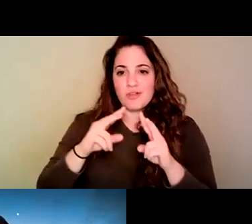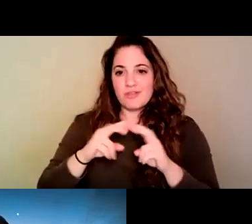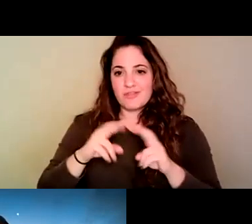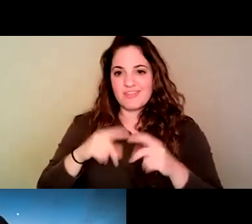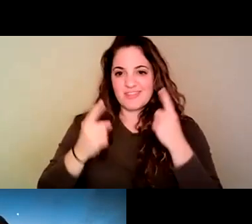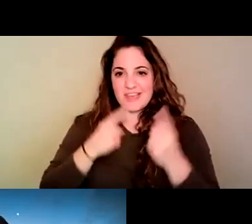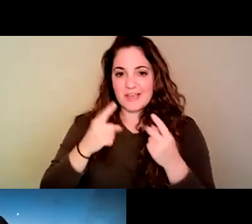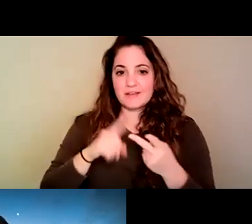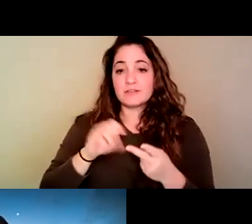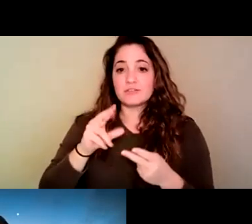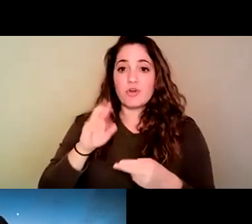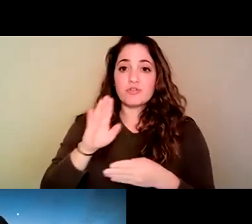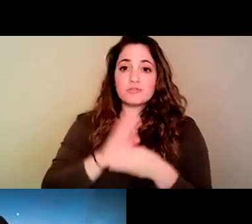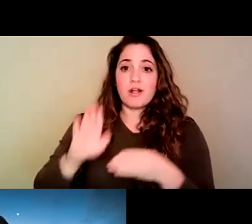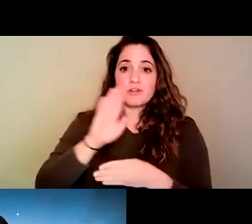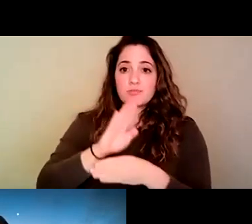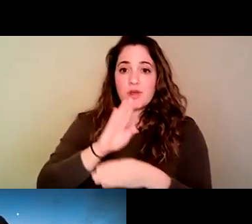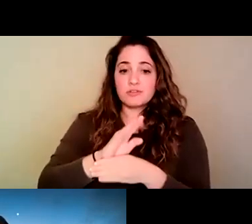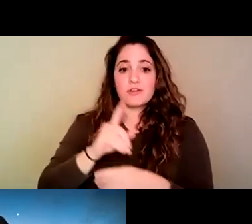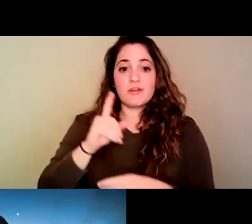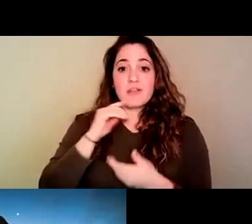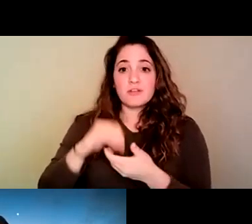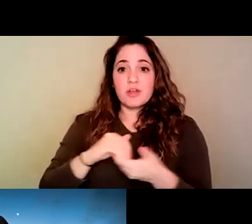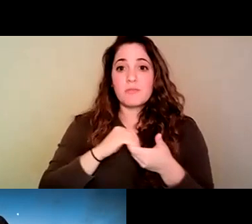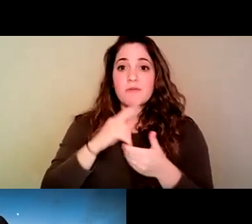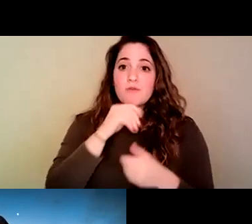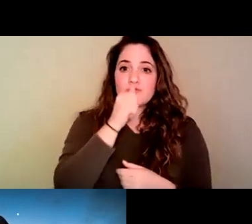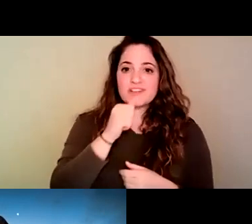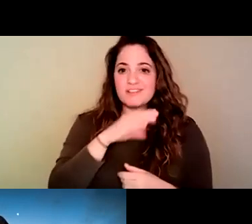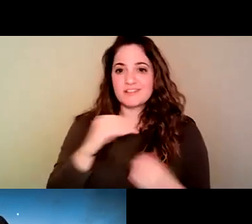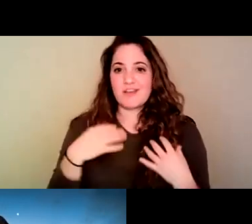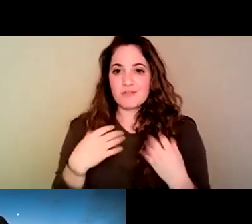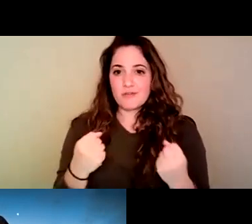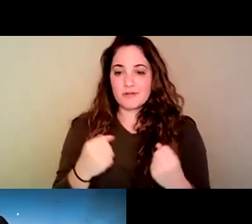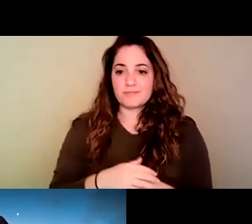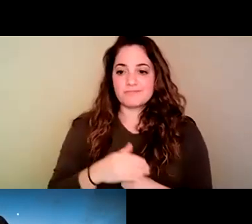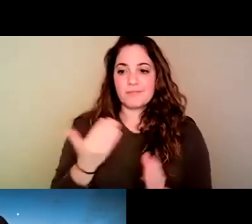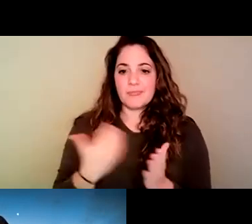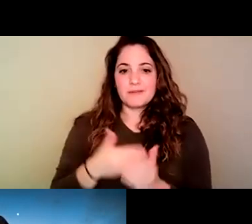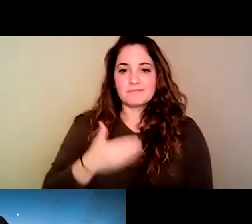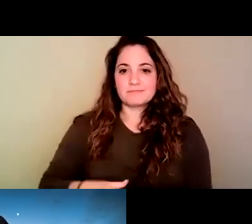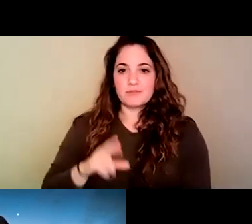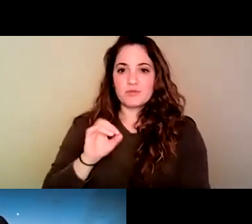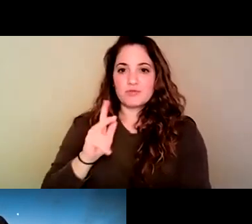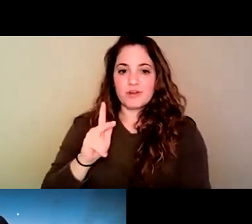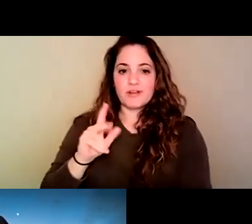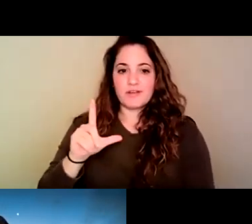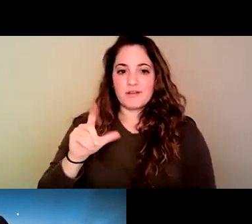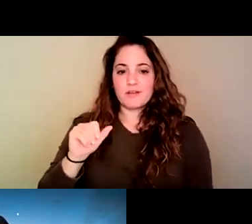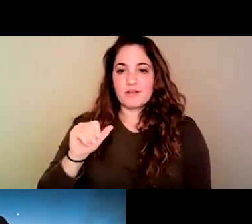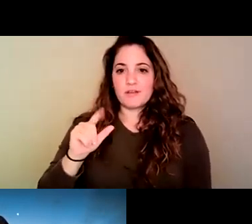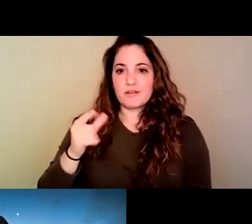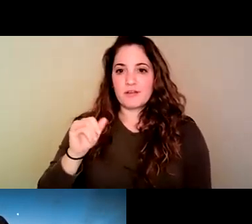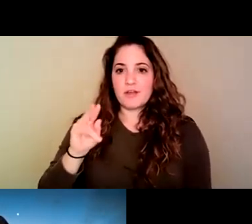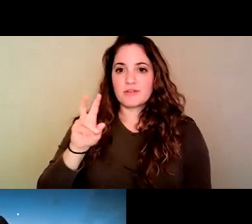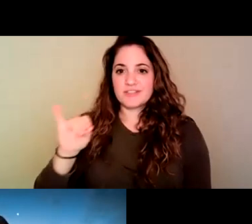Business, and RIT's Collaboratory for Resilience and Recovery. Again, my name is Rick Lajewski. I'm an assistant professor in the